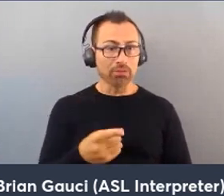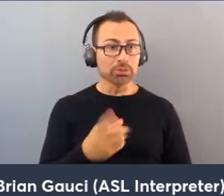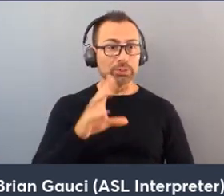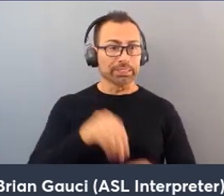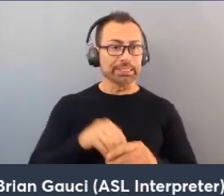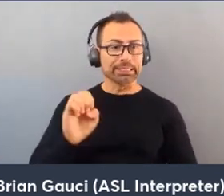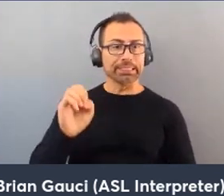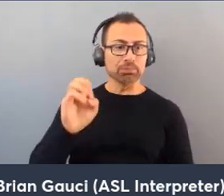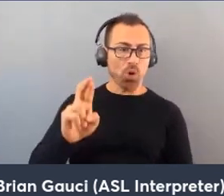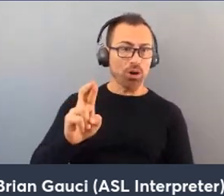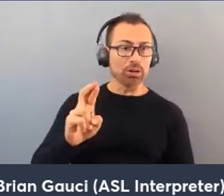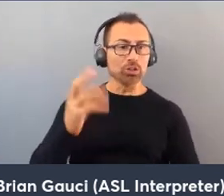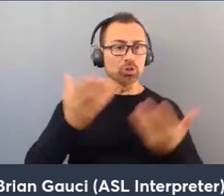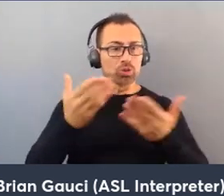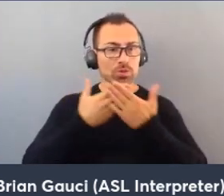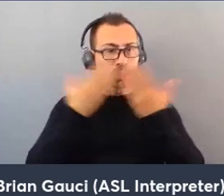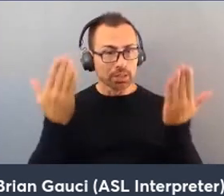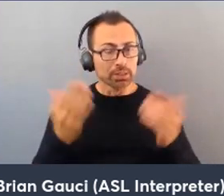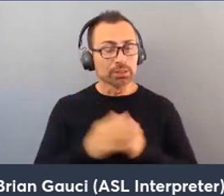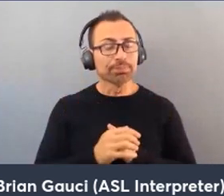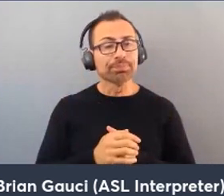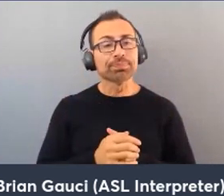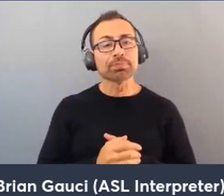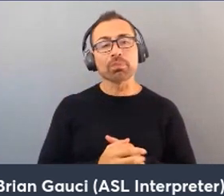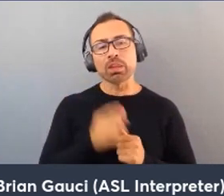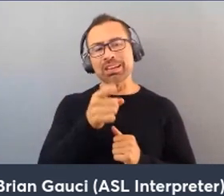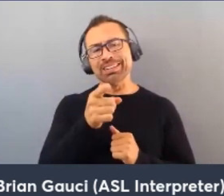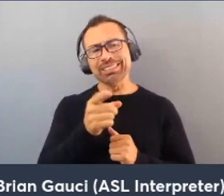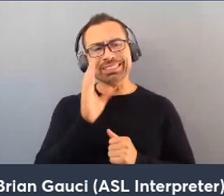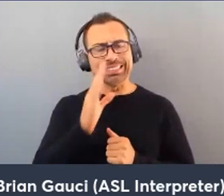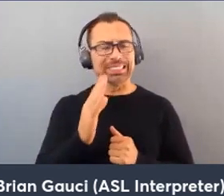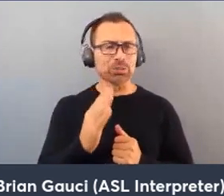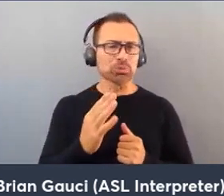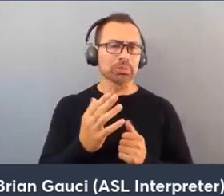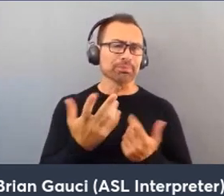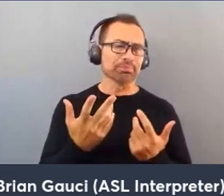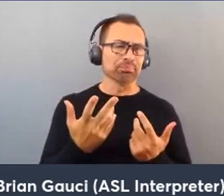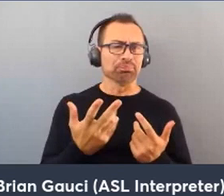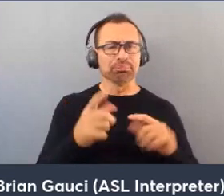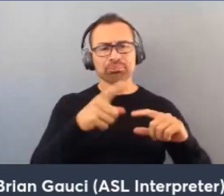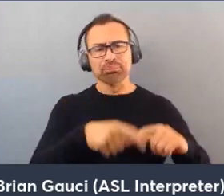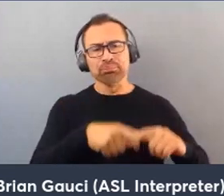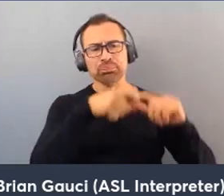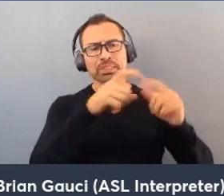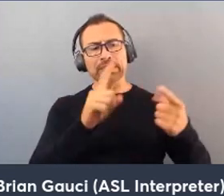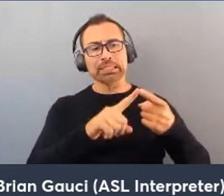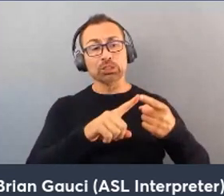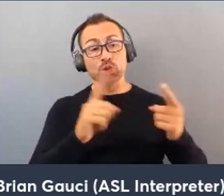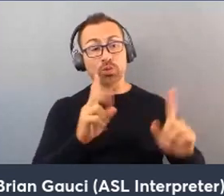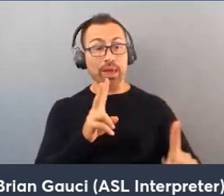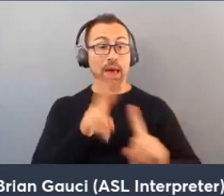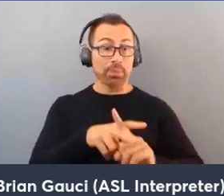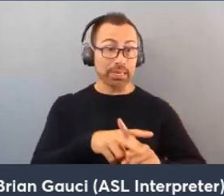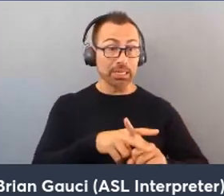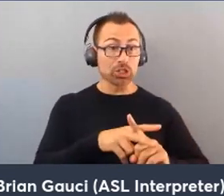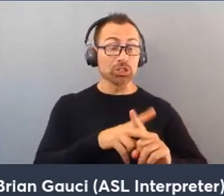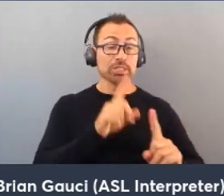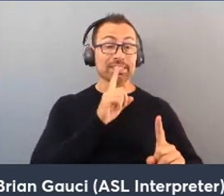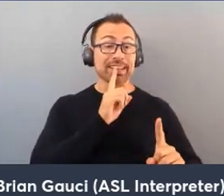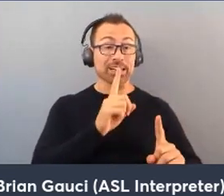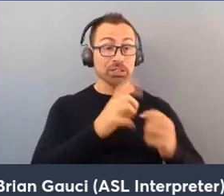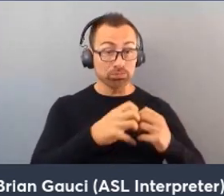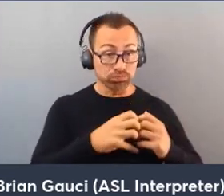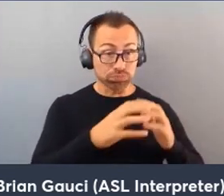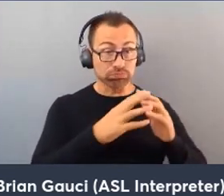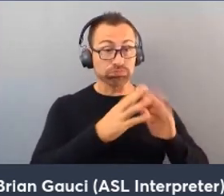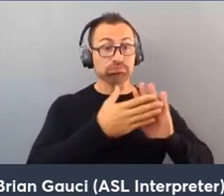within seconds. So this job here, it's going to sit in pending until the application gets up and running and is ready to schedule. But while that